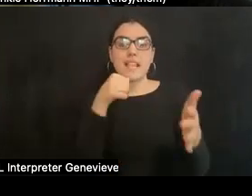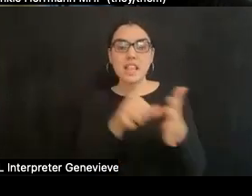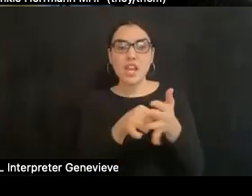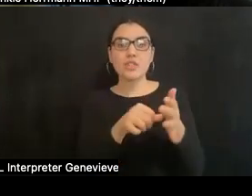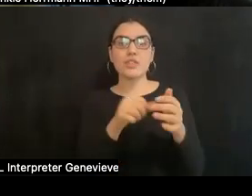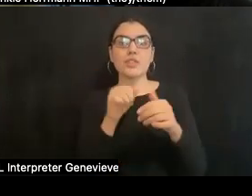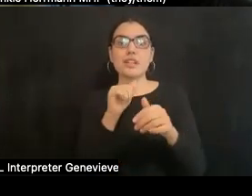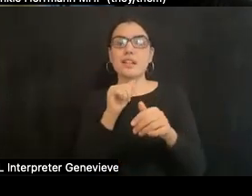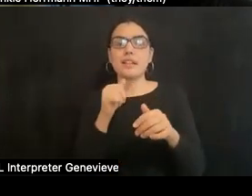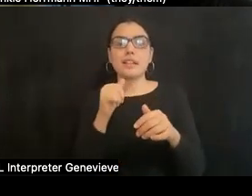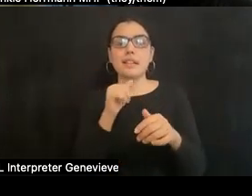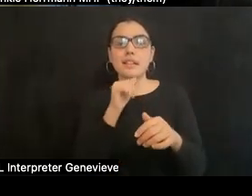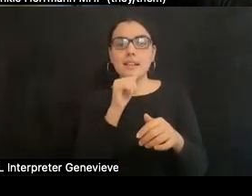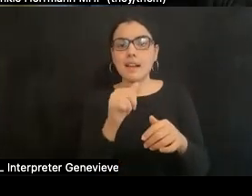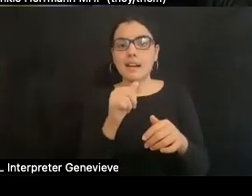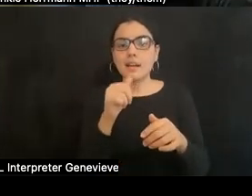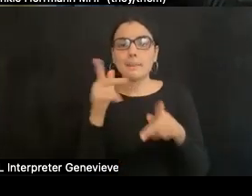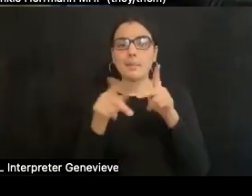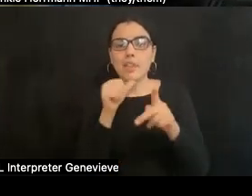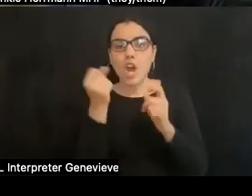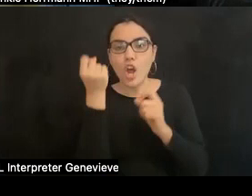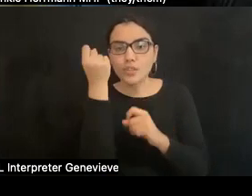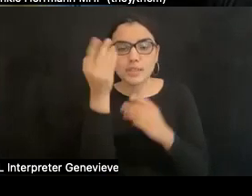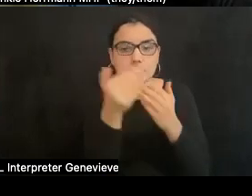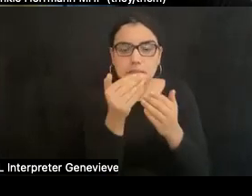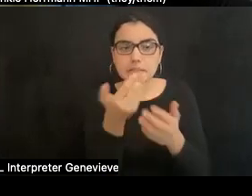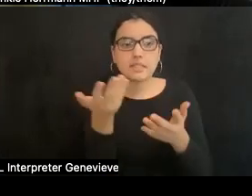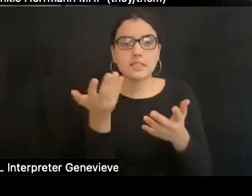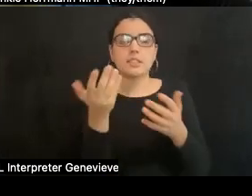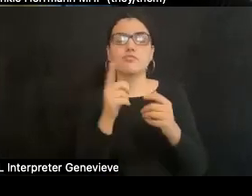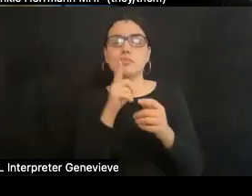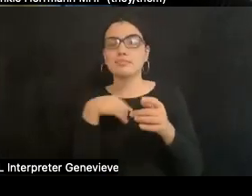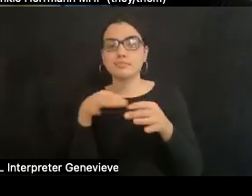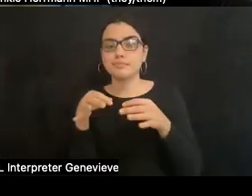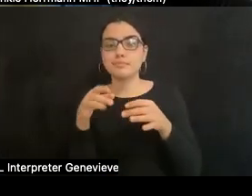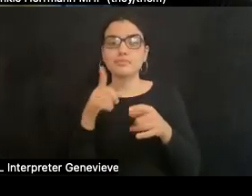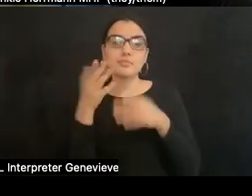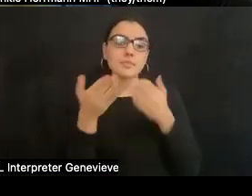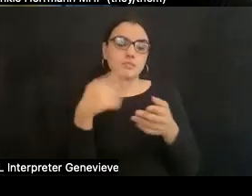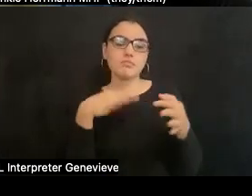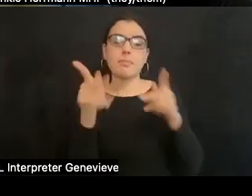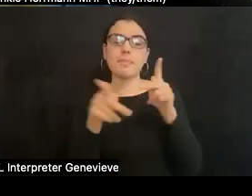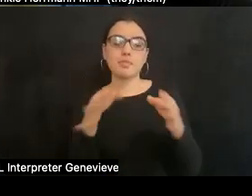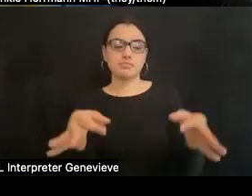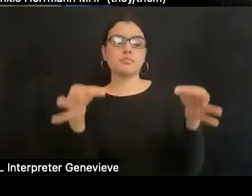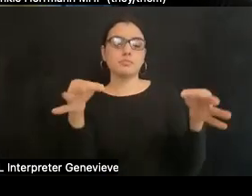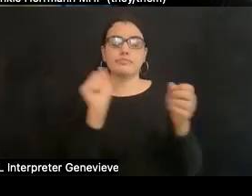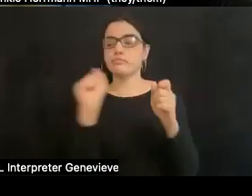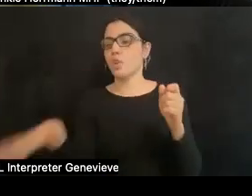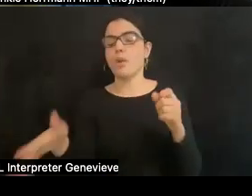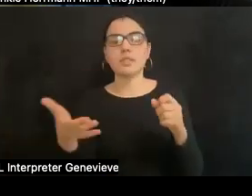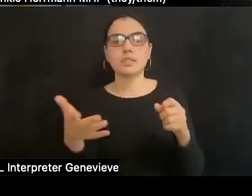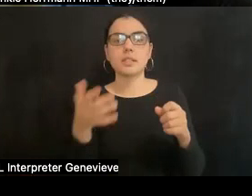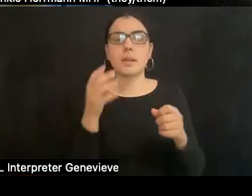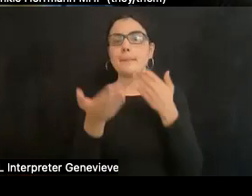not very user friendly, I guess I'll put it that way. And so, it may end up in the trash, or people have, the